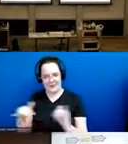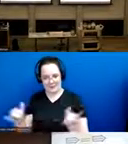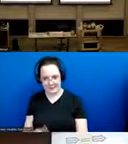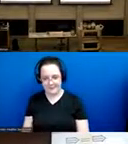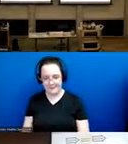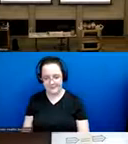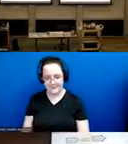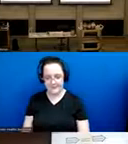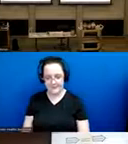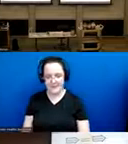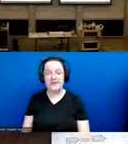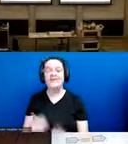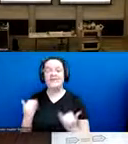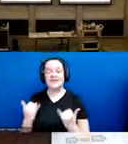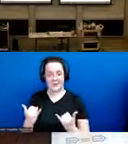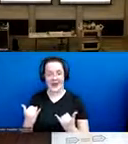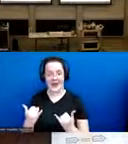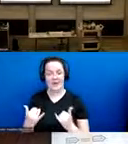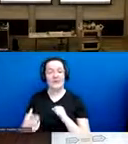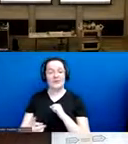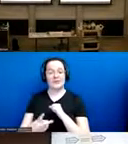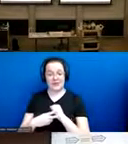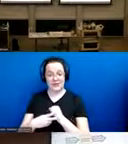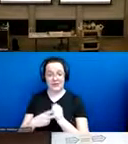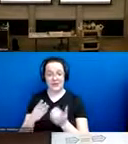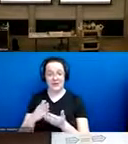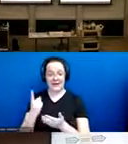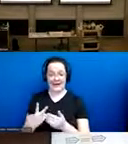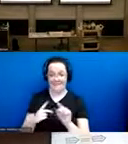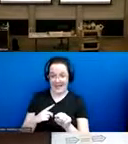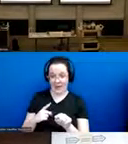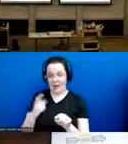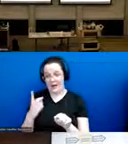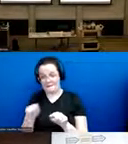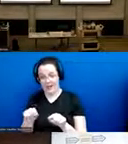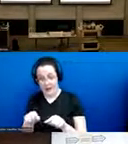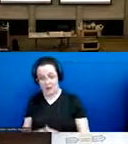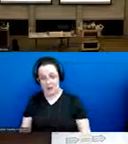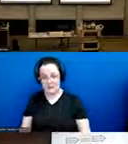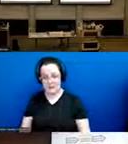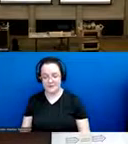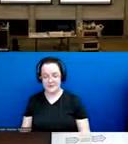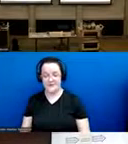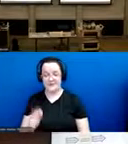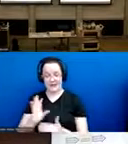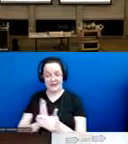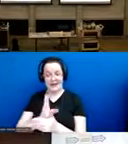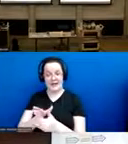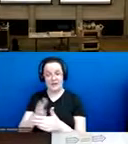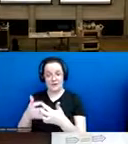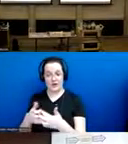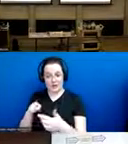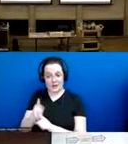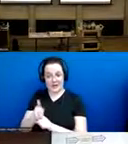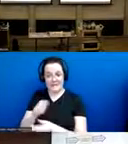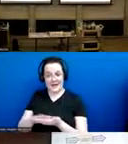doing that, now you store half of the photon here, half of the photon there, and as long as this interferometer is nicely balanced, when